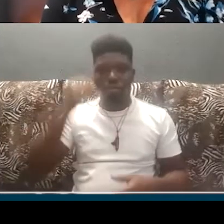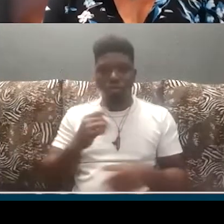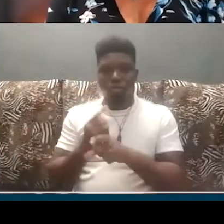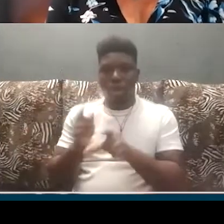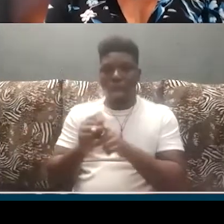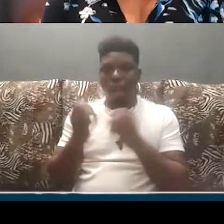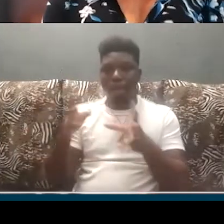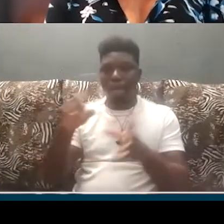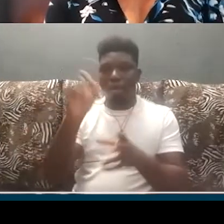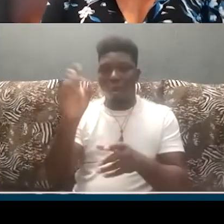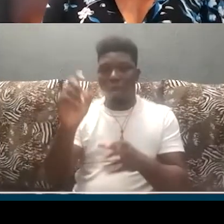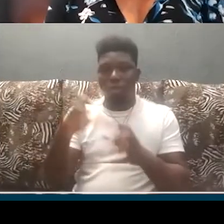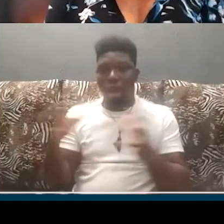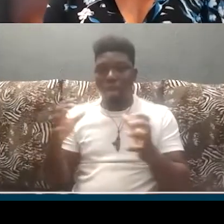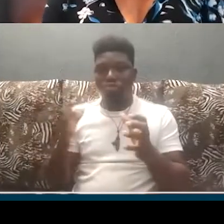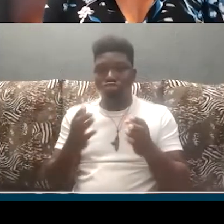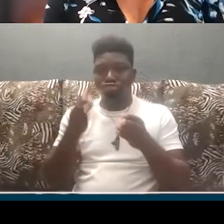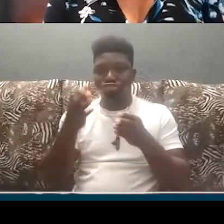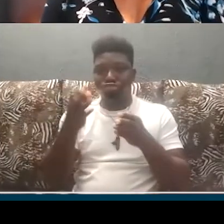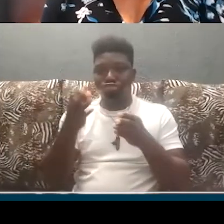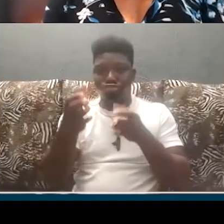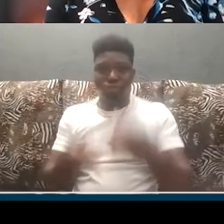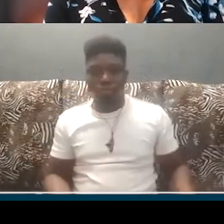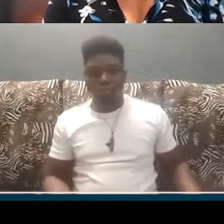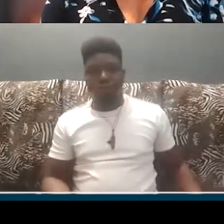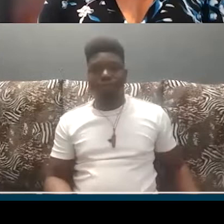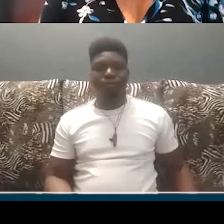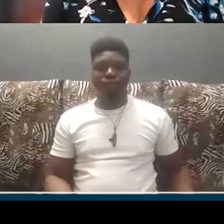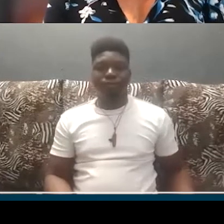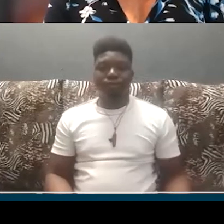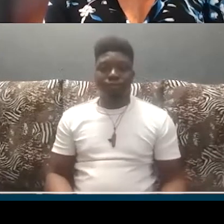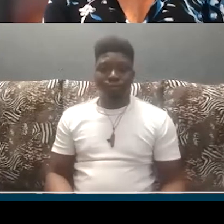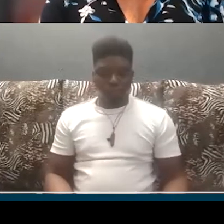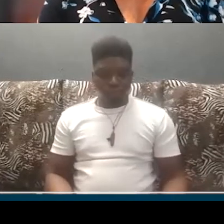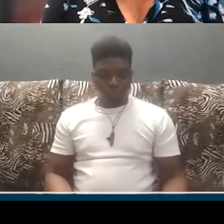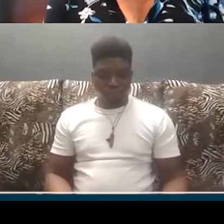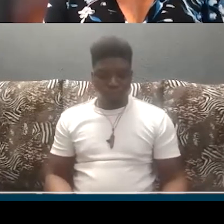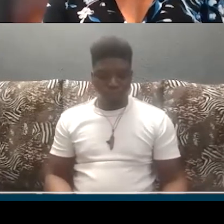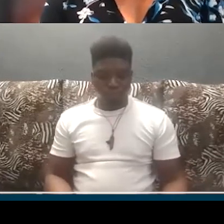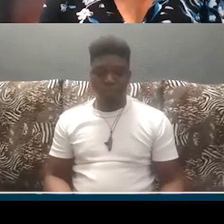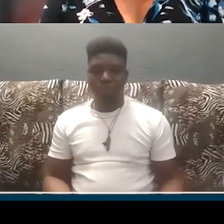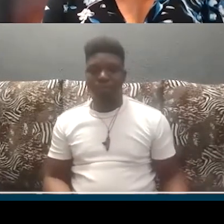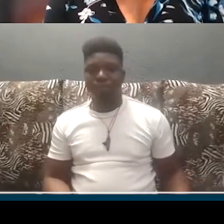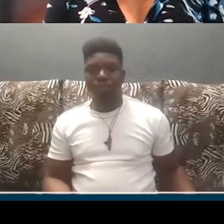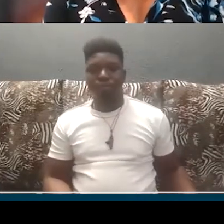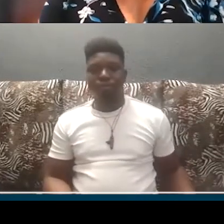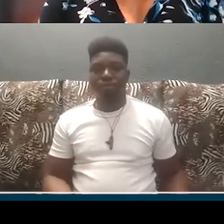in that answer. But when you're working with children, I always say